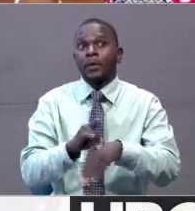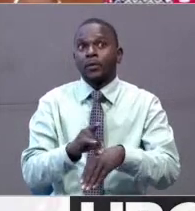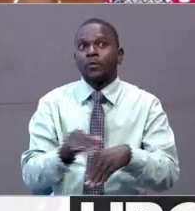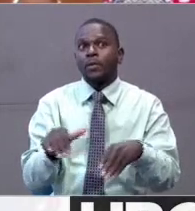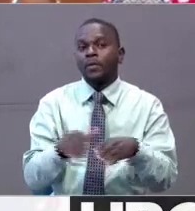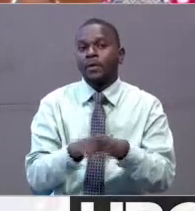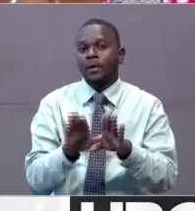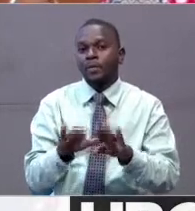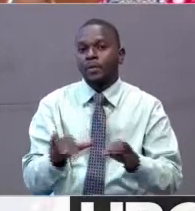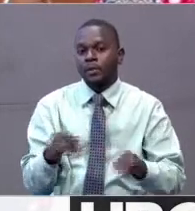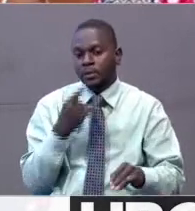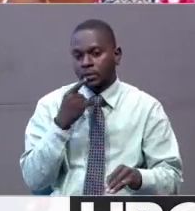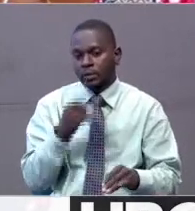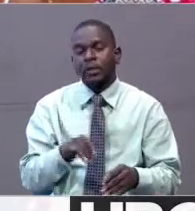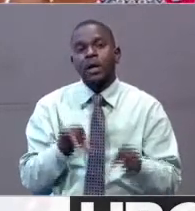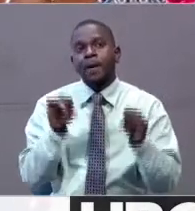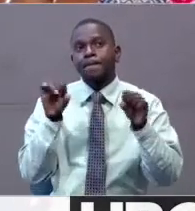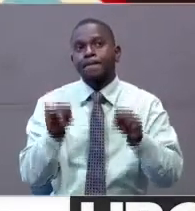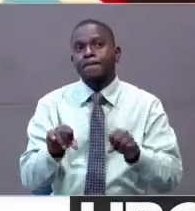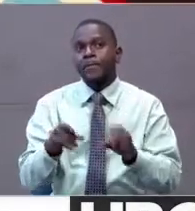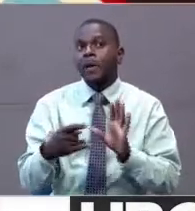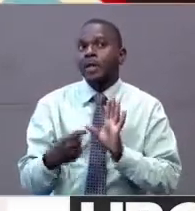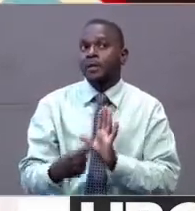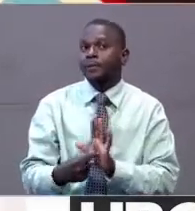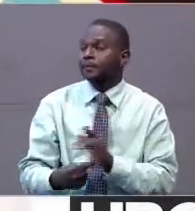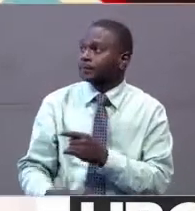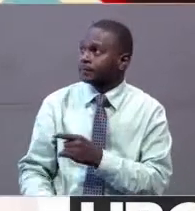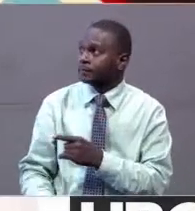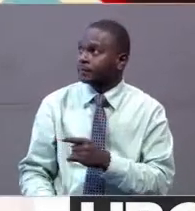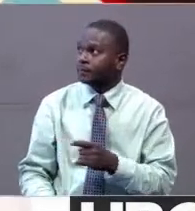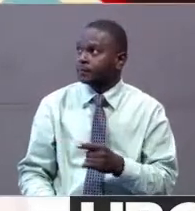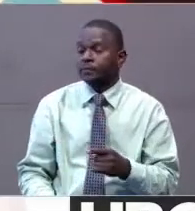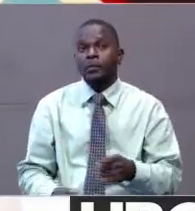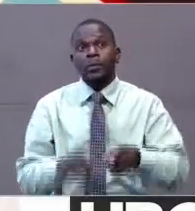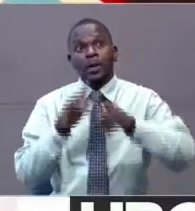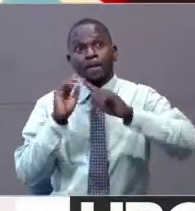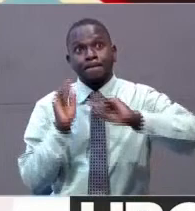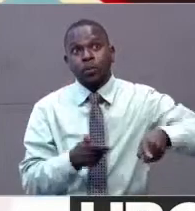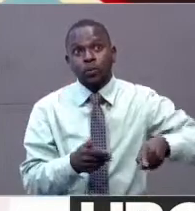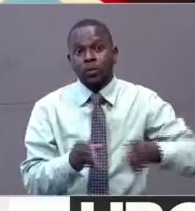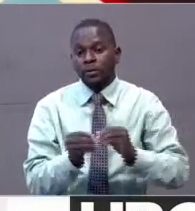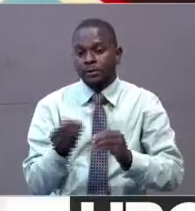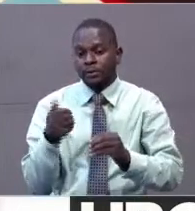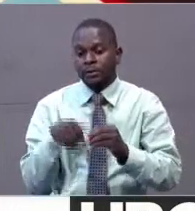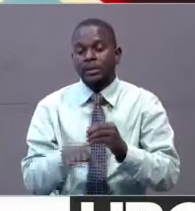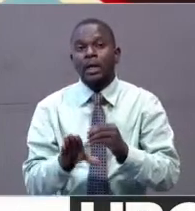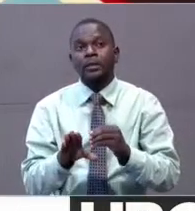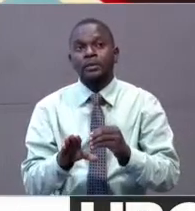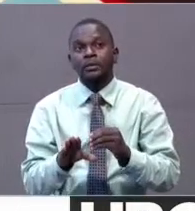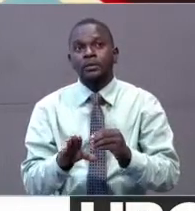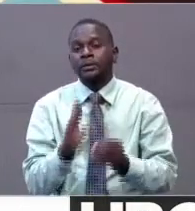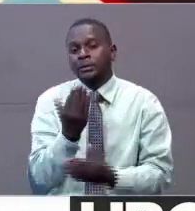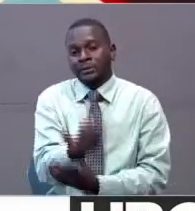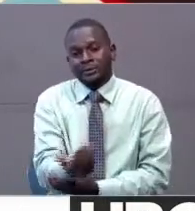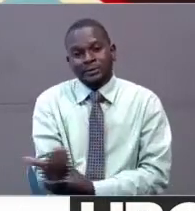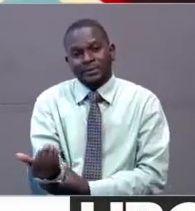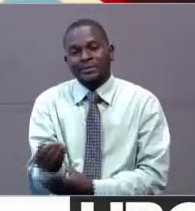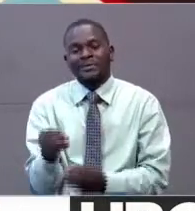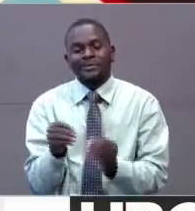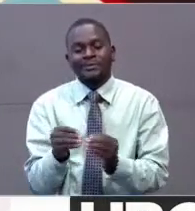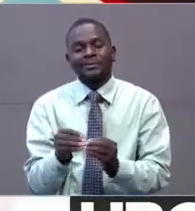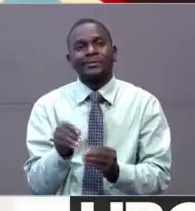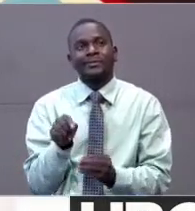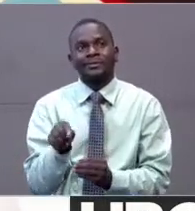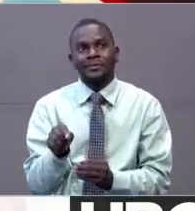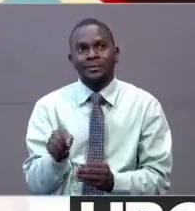parliament, sends a bad example. Another one neglected the son. And the child, the boy,